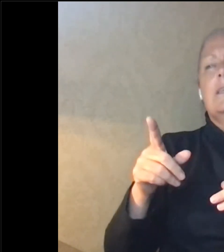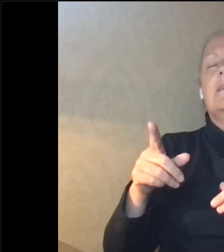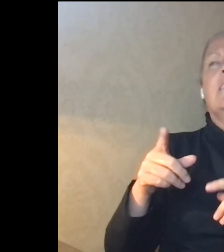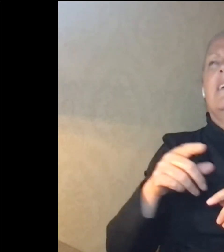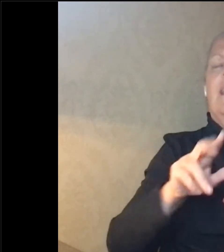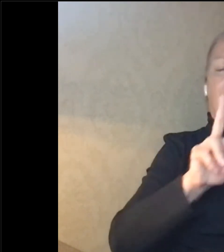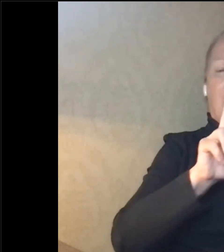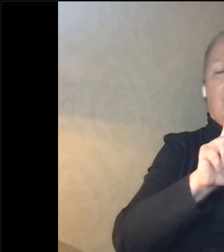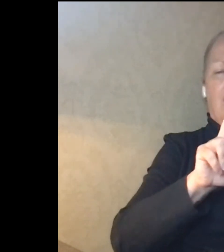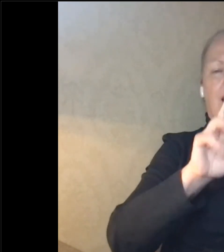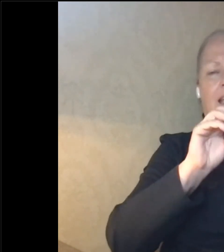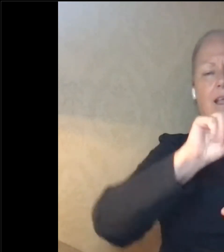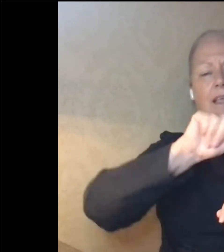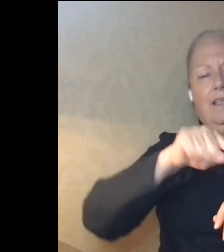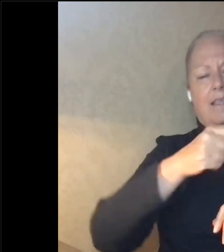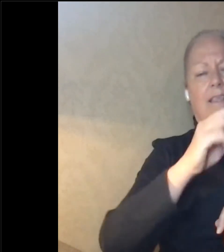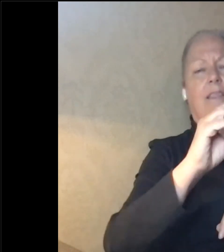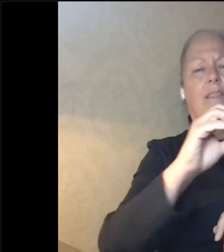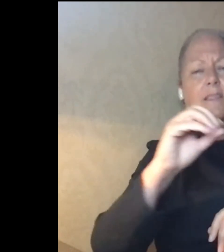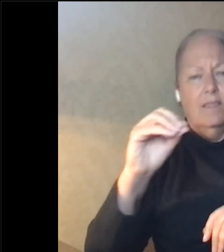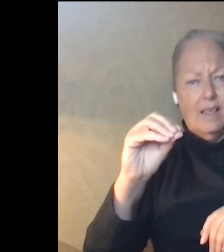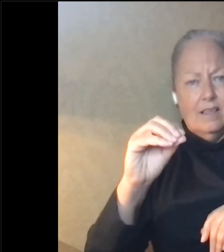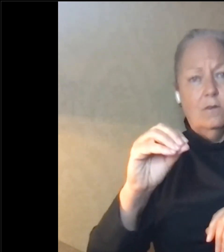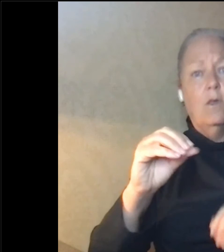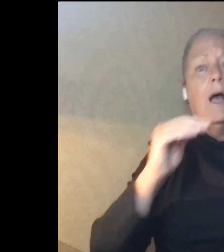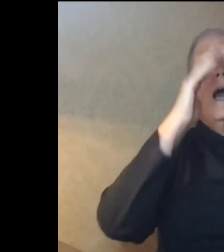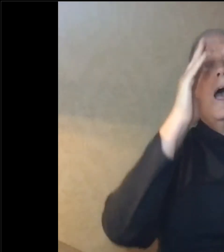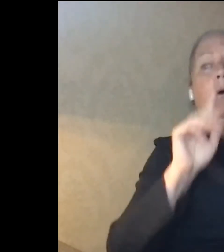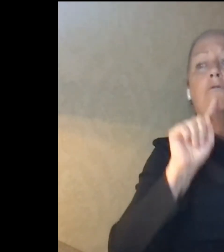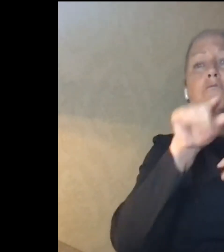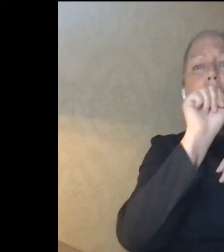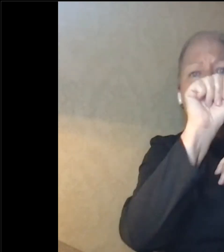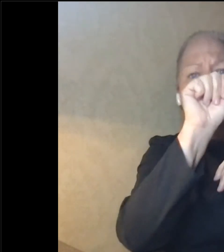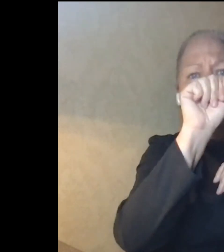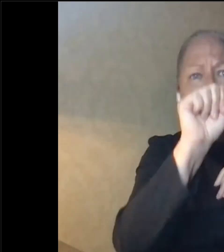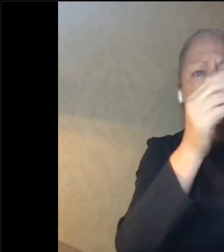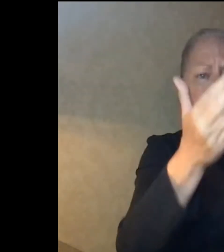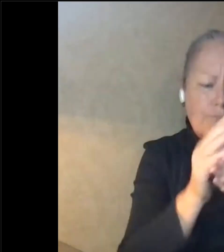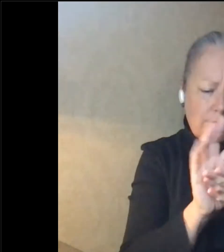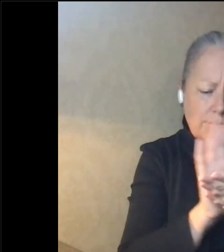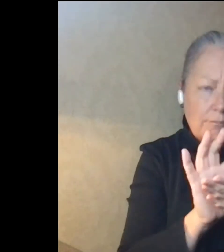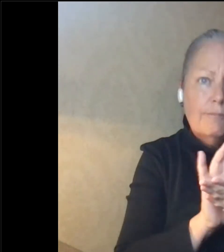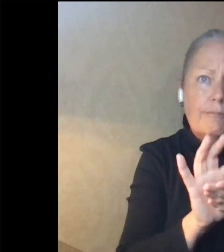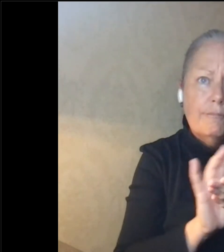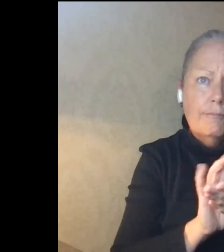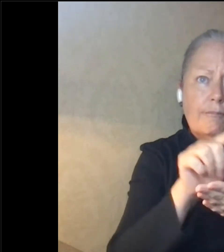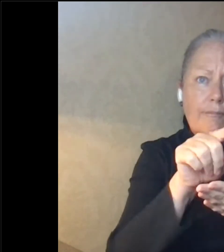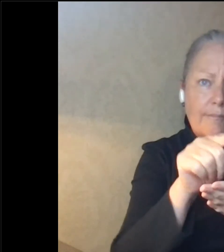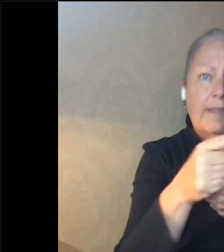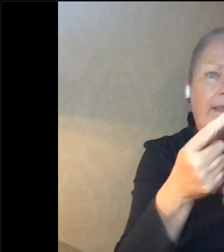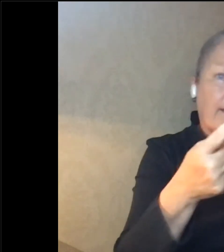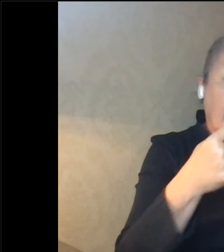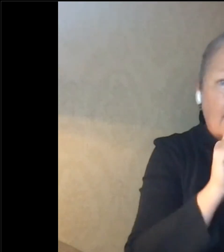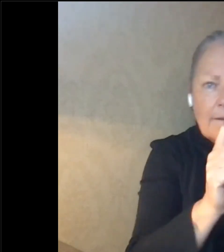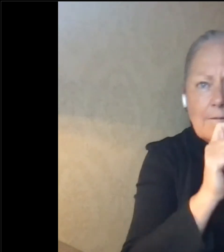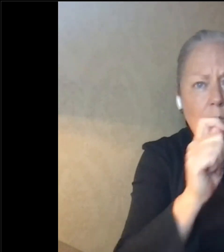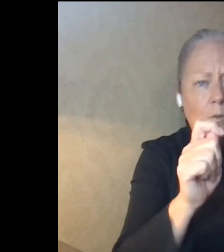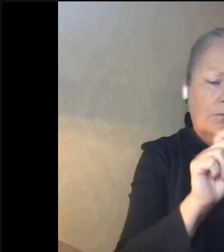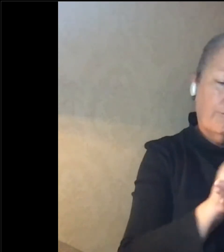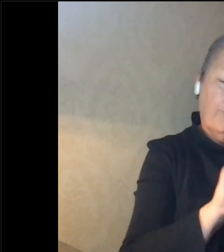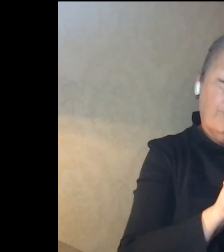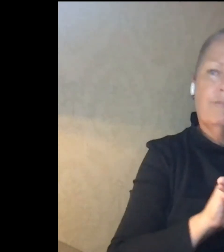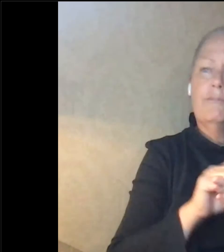80,000 household survey only for person with disabilities, according